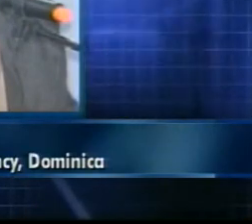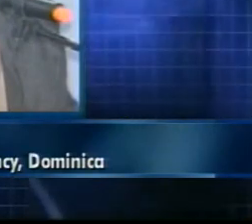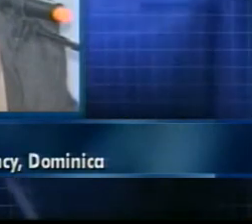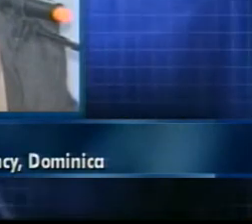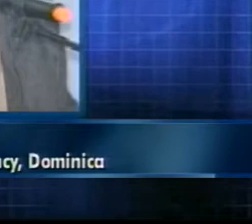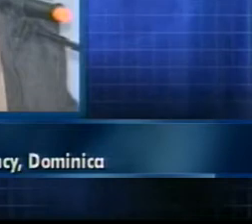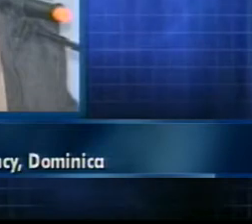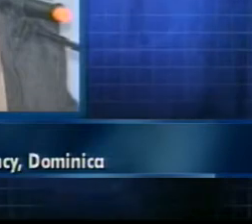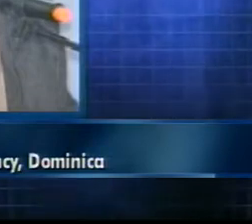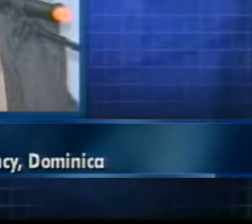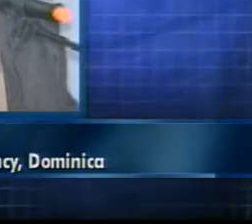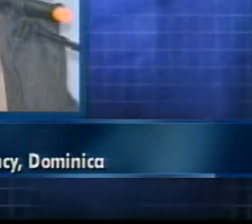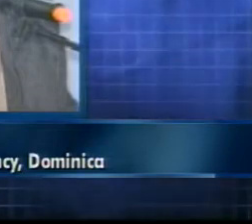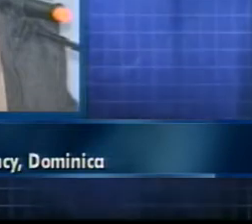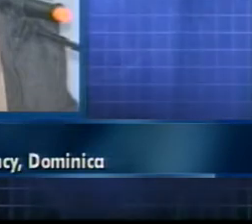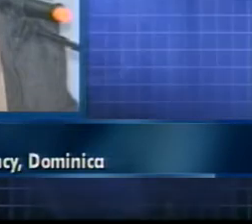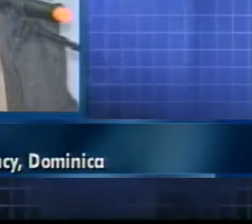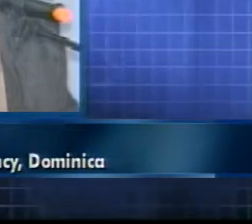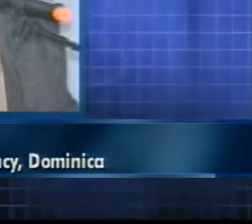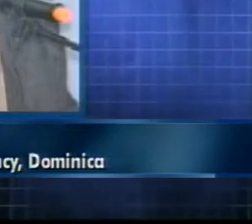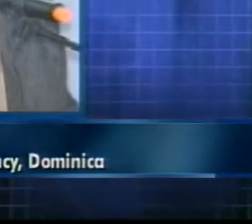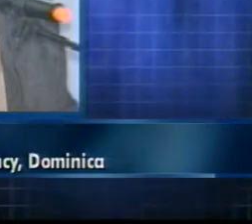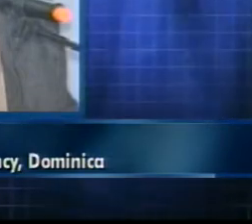so far in the Calais area.